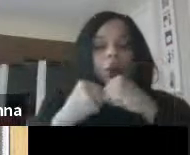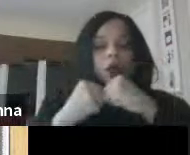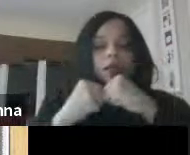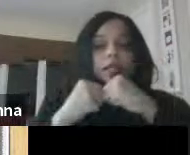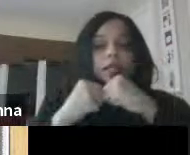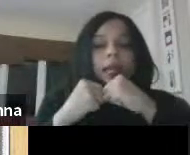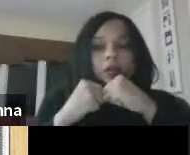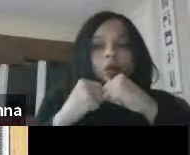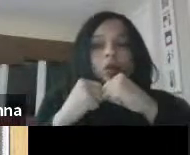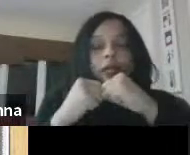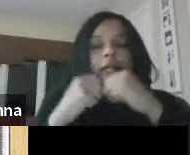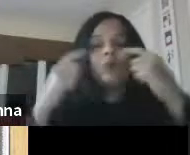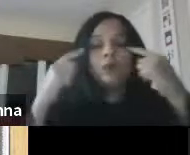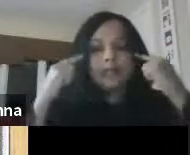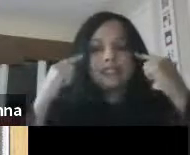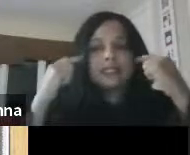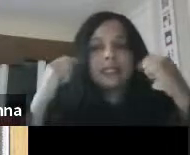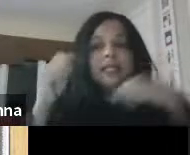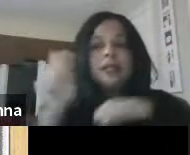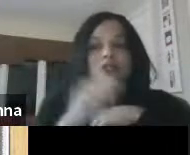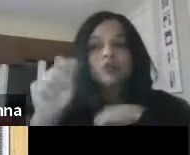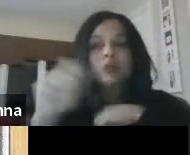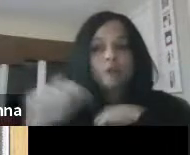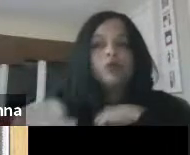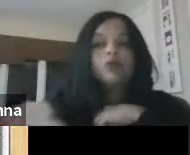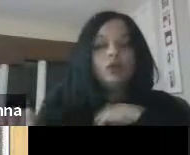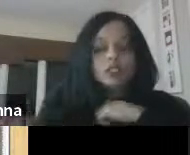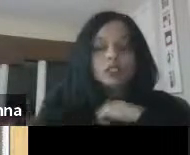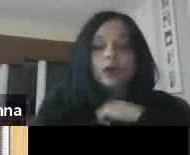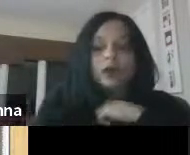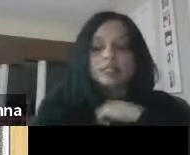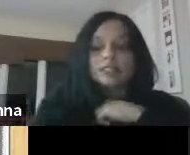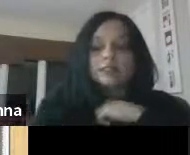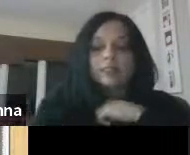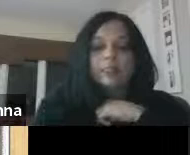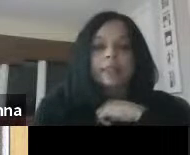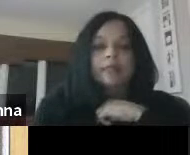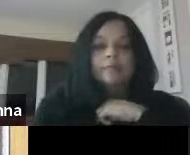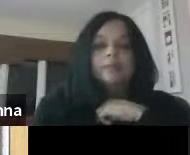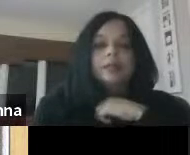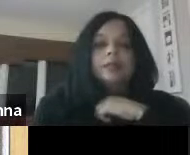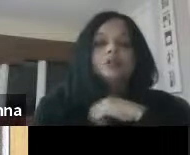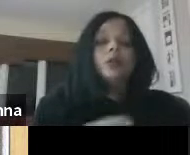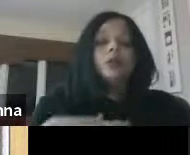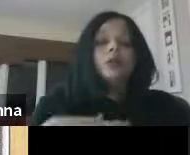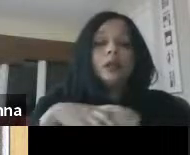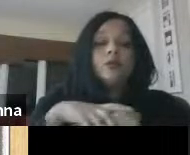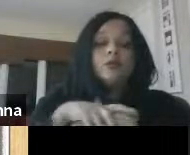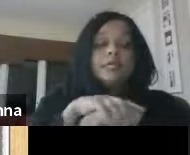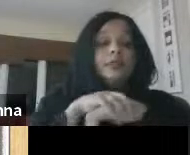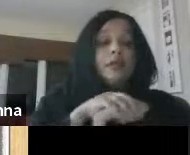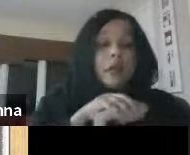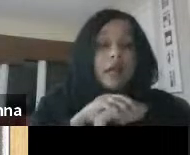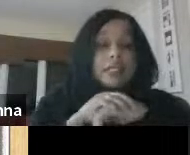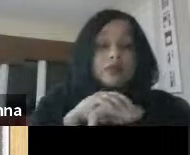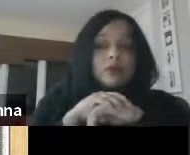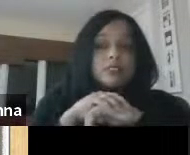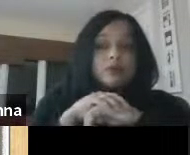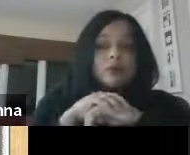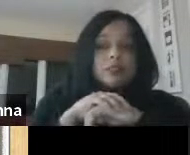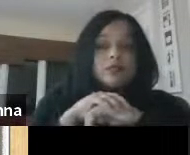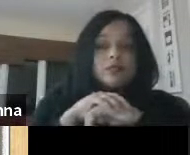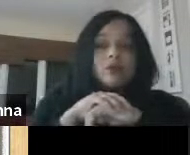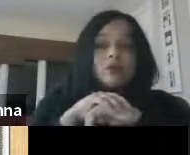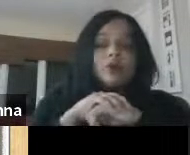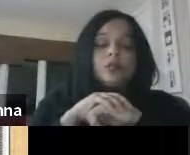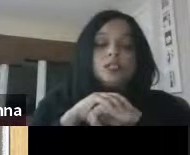whole in the part and coordinate what they see to a motor response. So what you might often see in the classroom